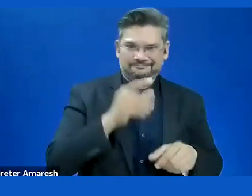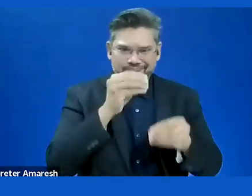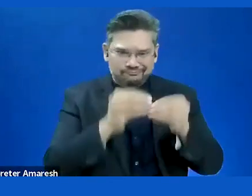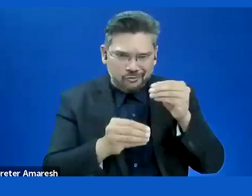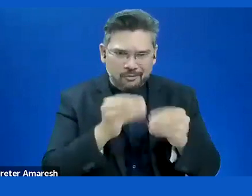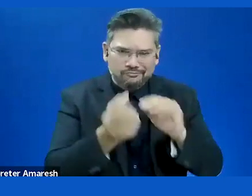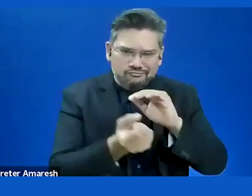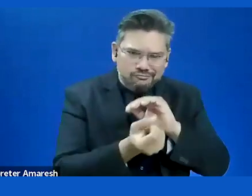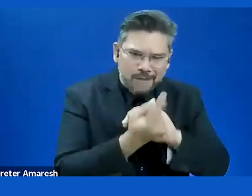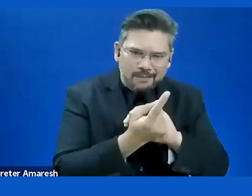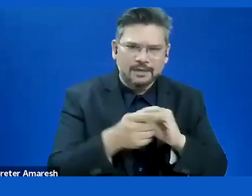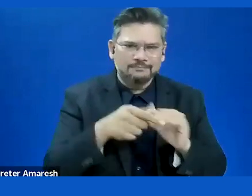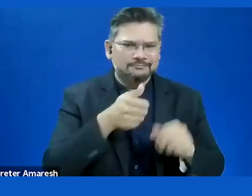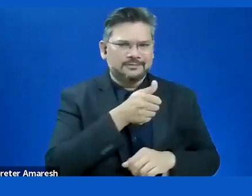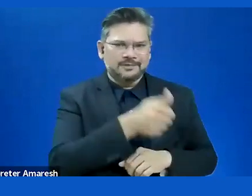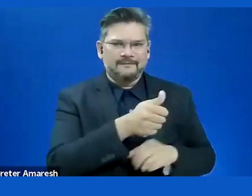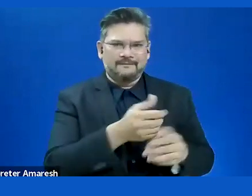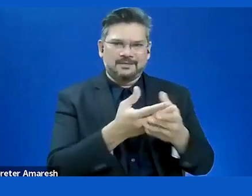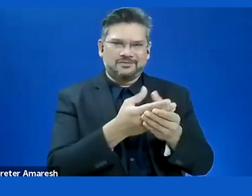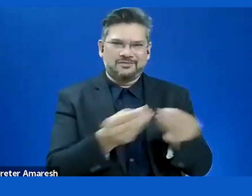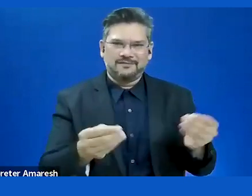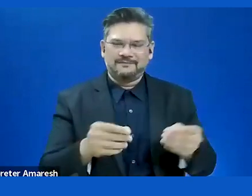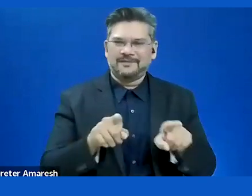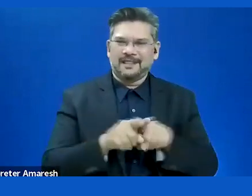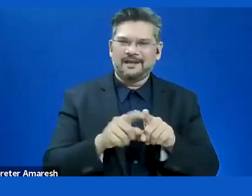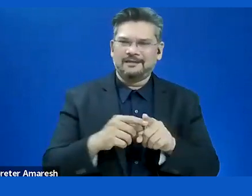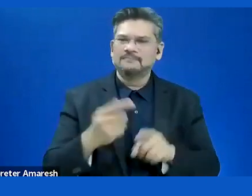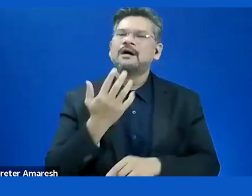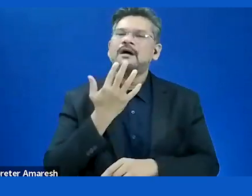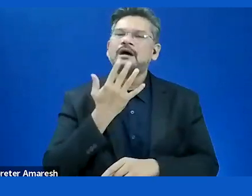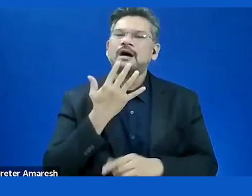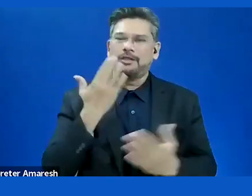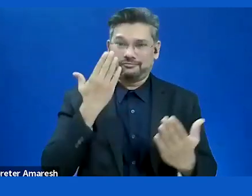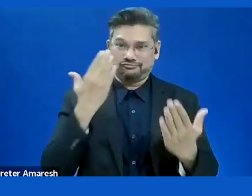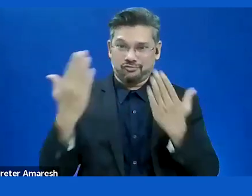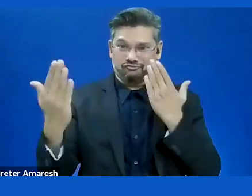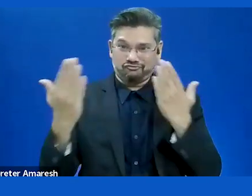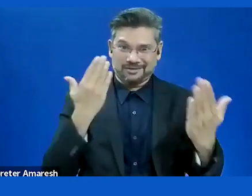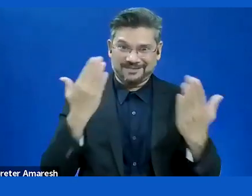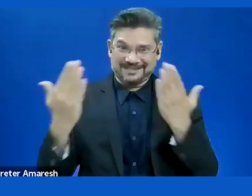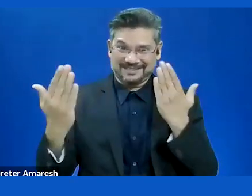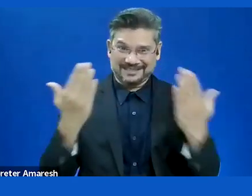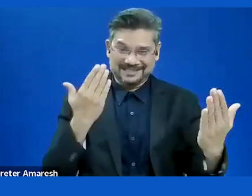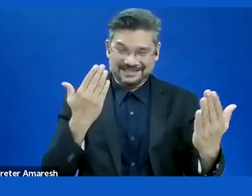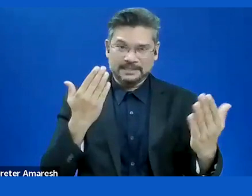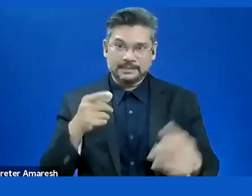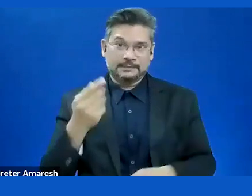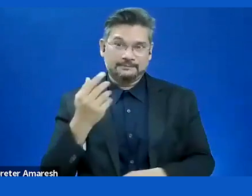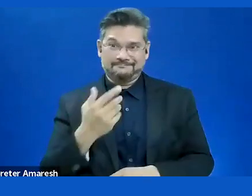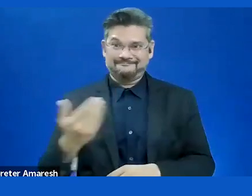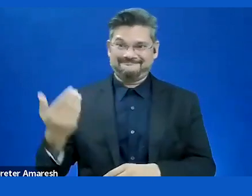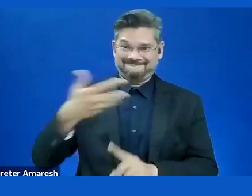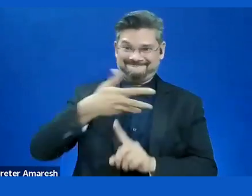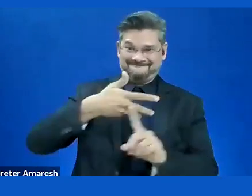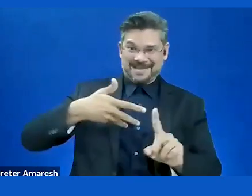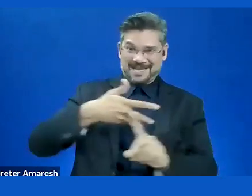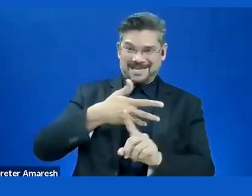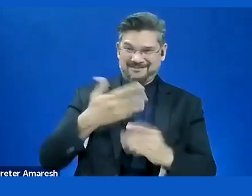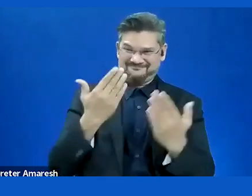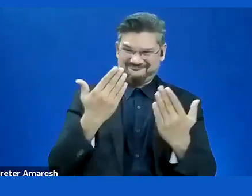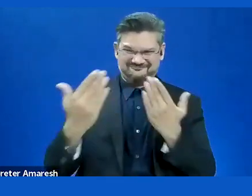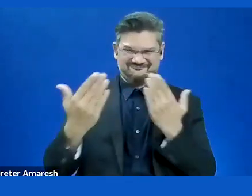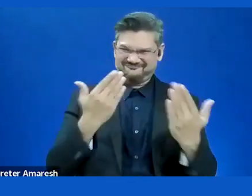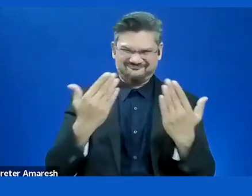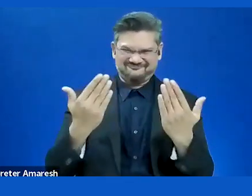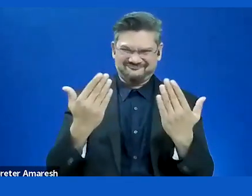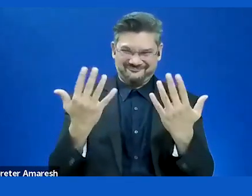like color contrast. Like if a color doesn't have enough contrast with the background, we could put a color behind that does have